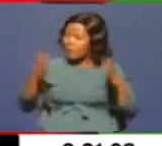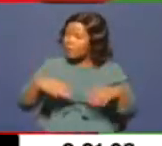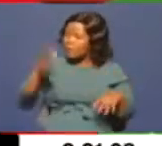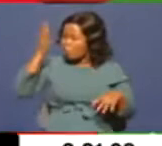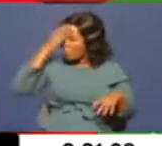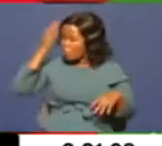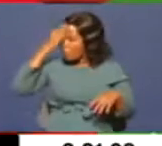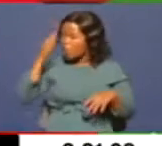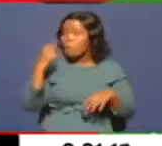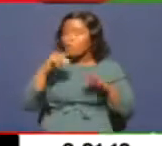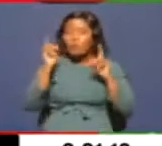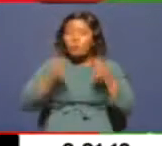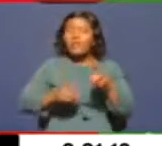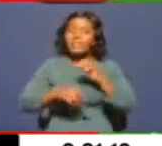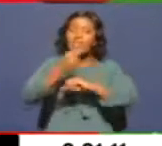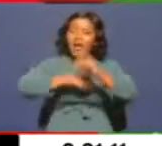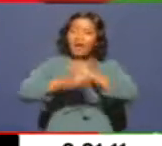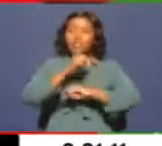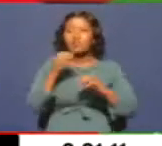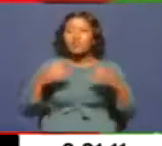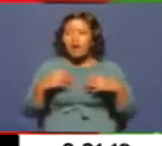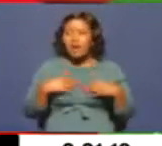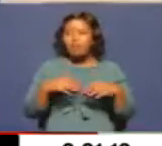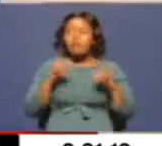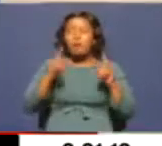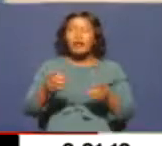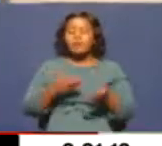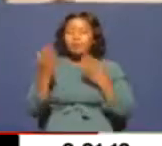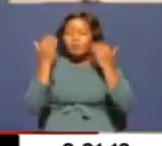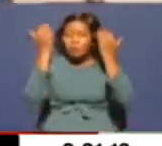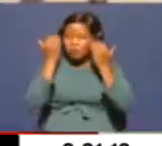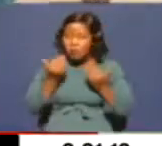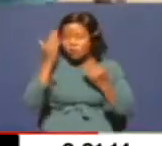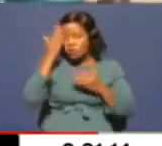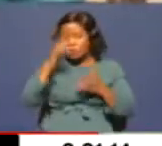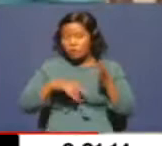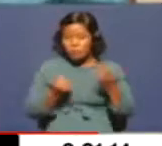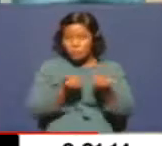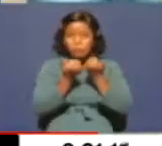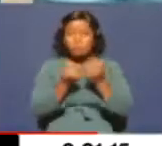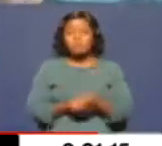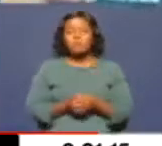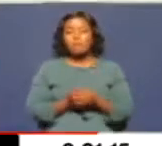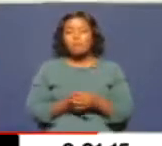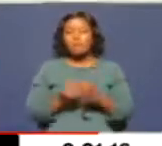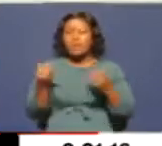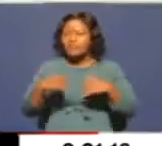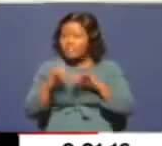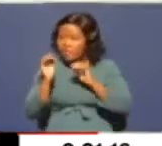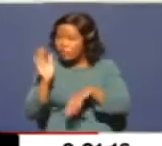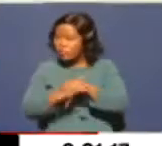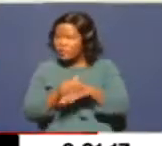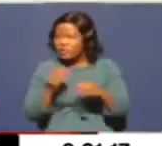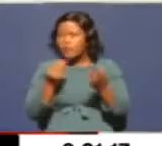effective action. Take them, execute them, you will see what will happen. They argue that although the cost of recovering the monies may be high,